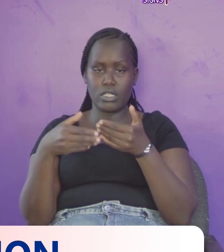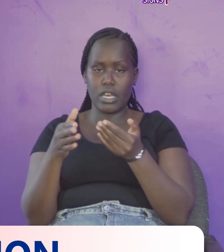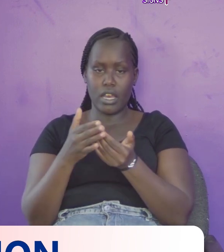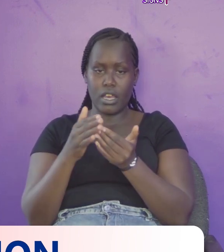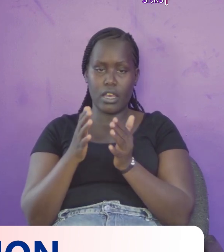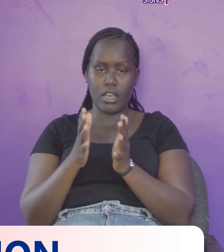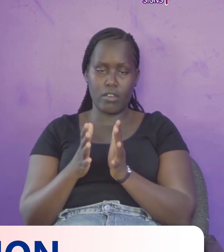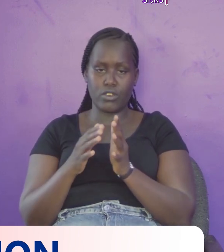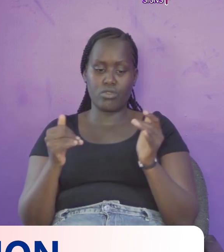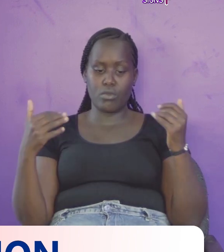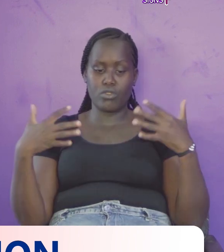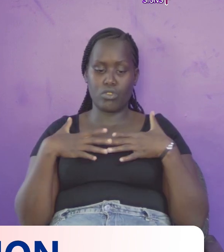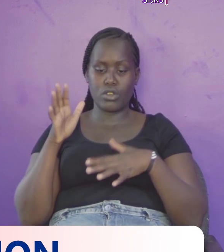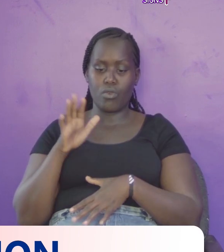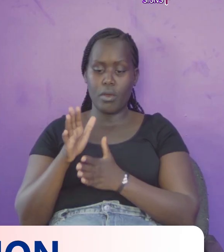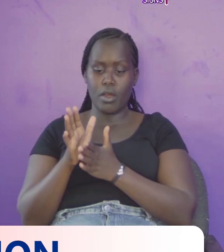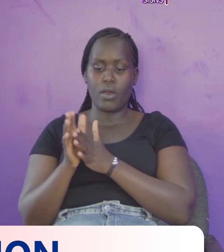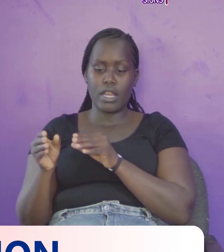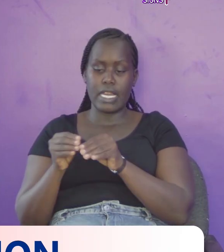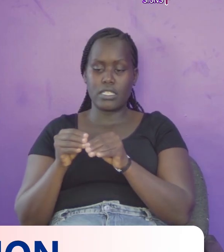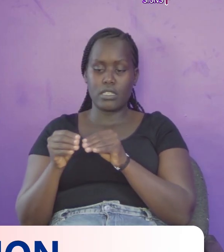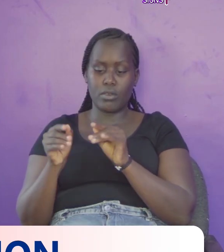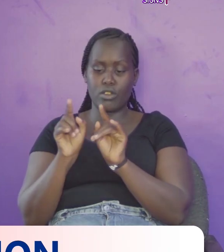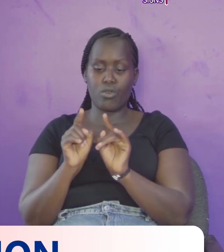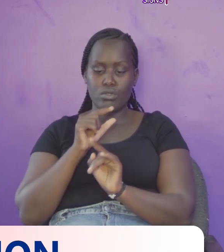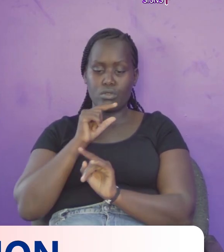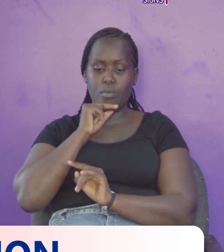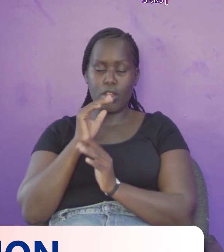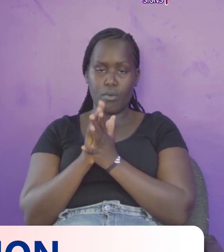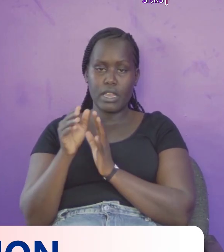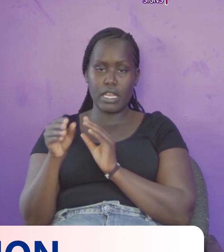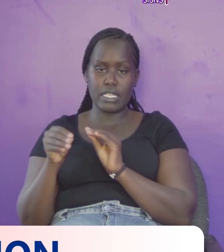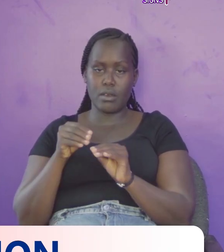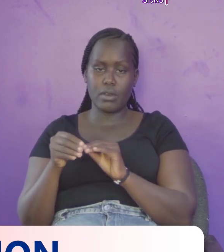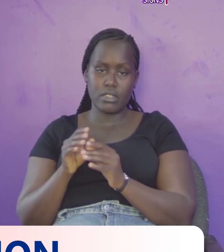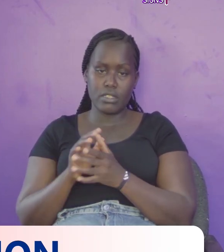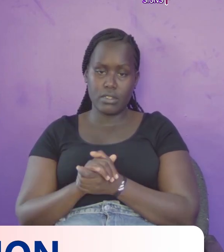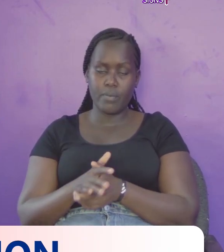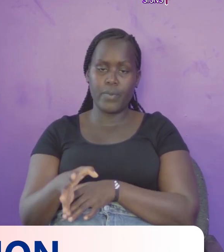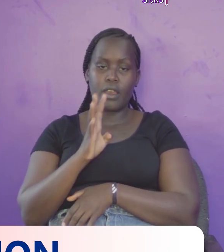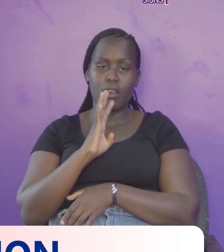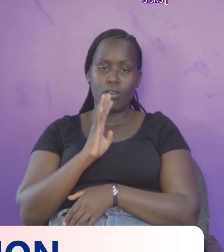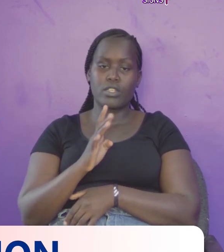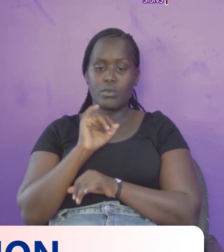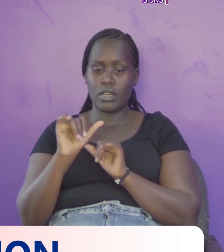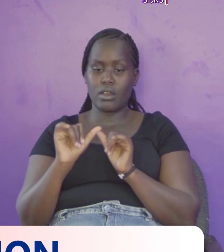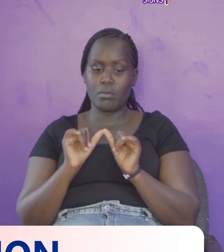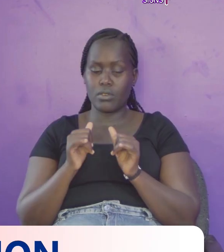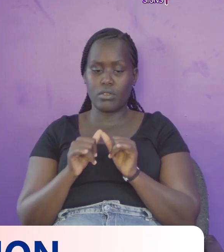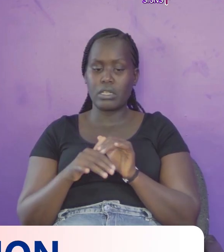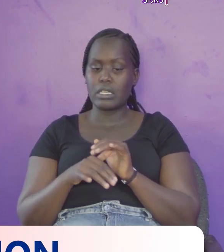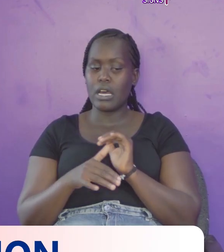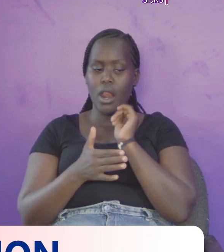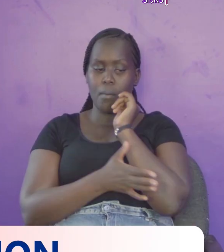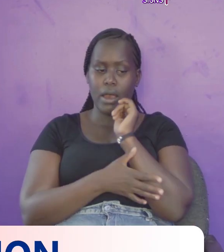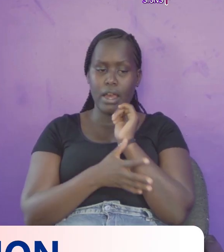shocked. Women with disabilities, and even men with disabilities, they were speaking of very nasty